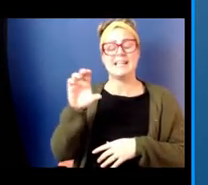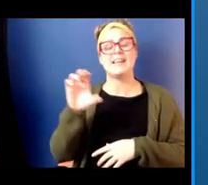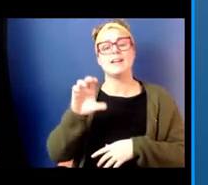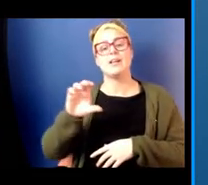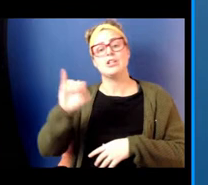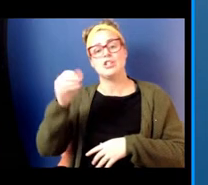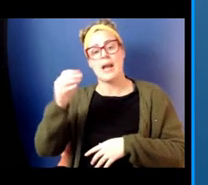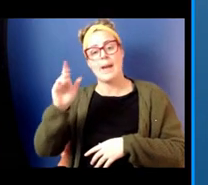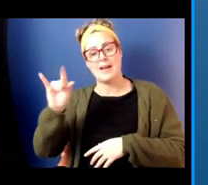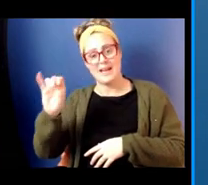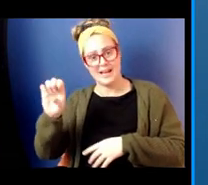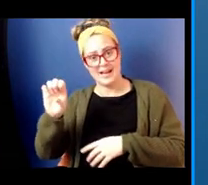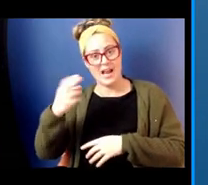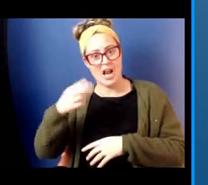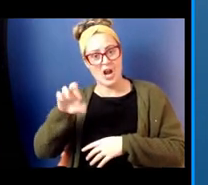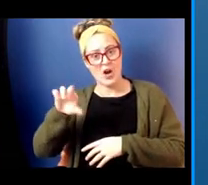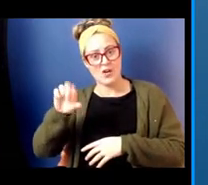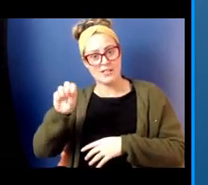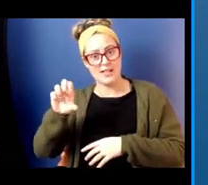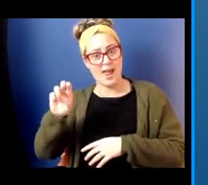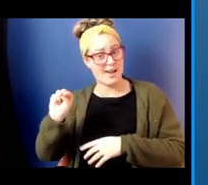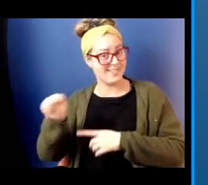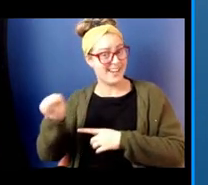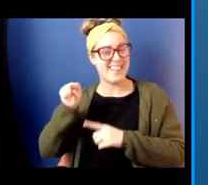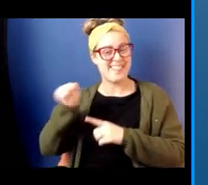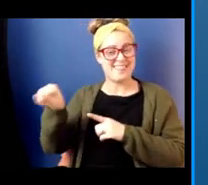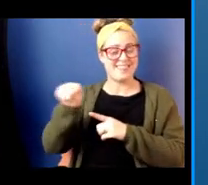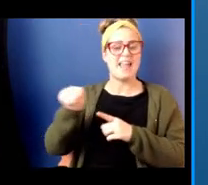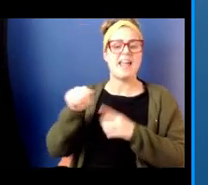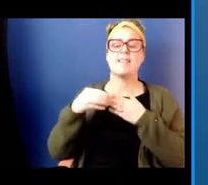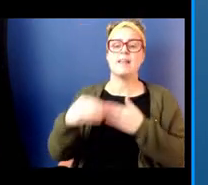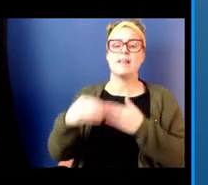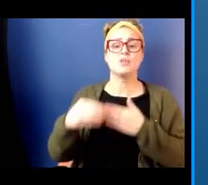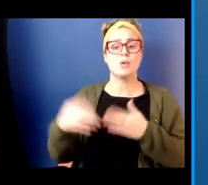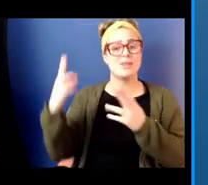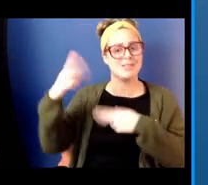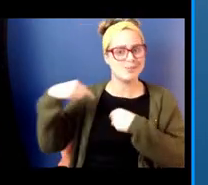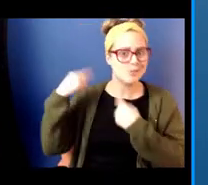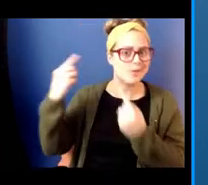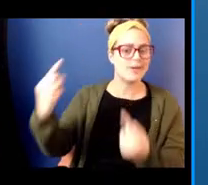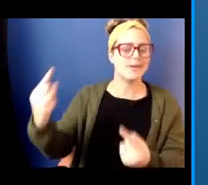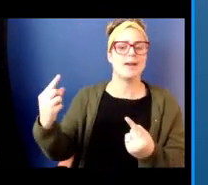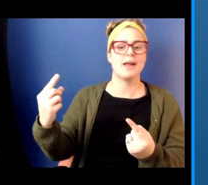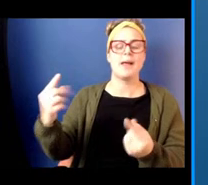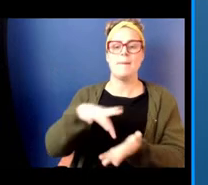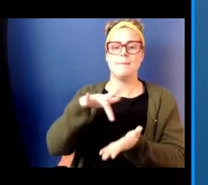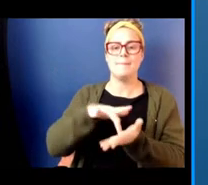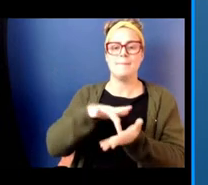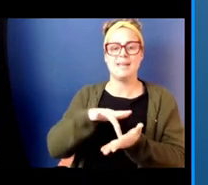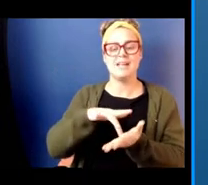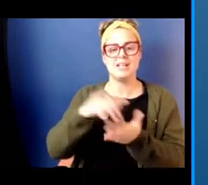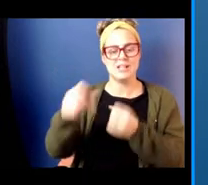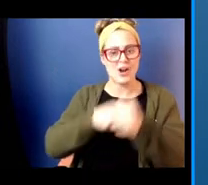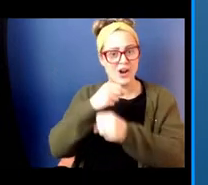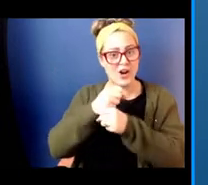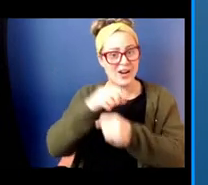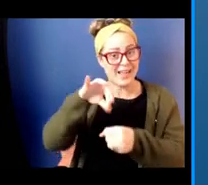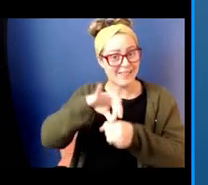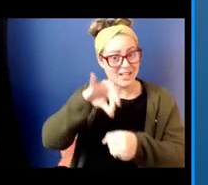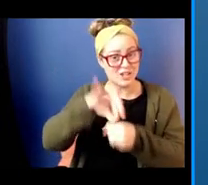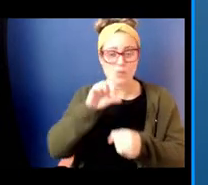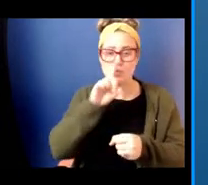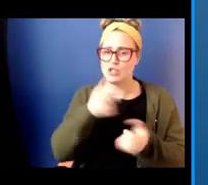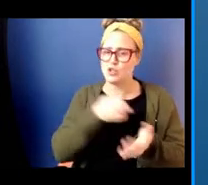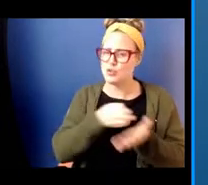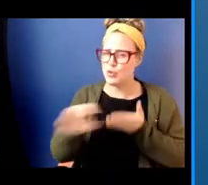led us through this historic midterm election one which truly demonstrates the importance of investing